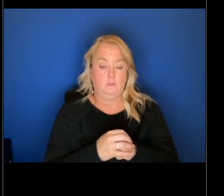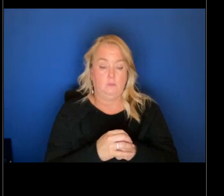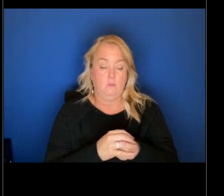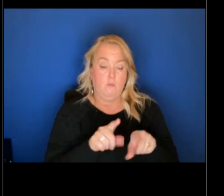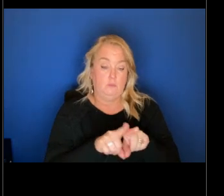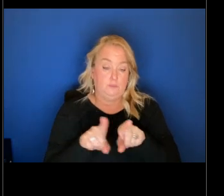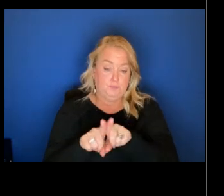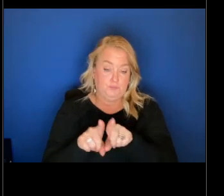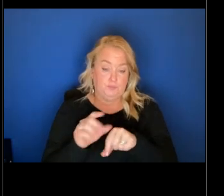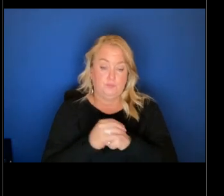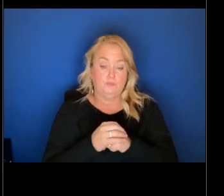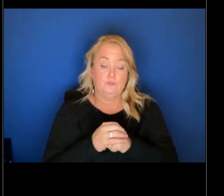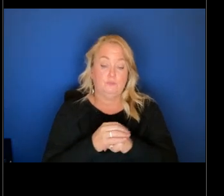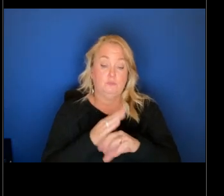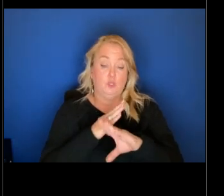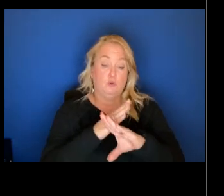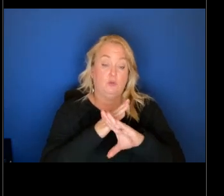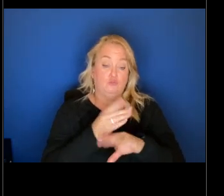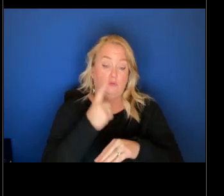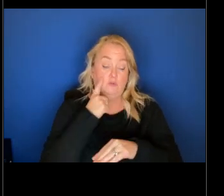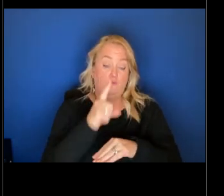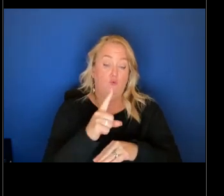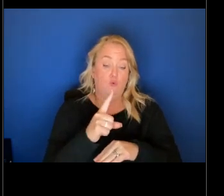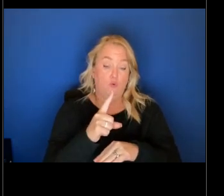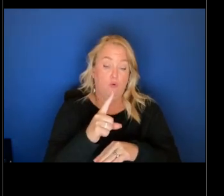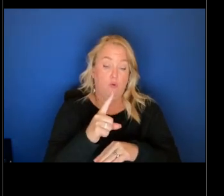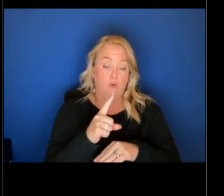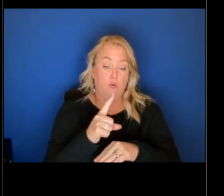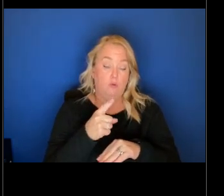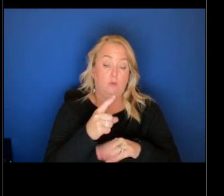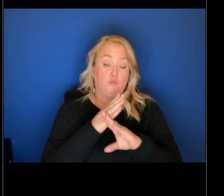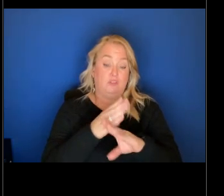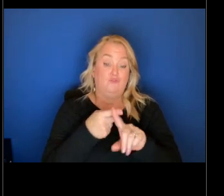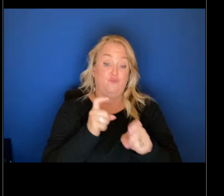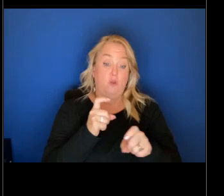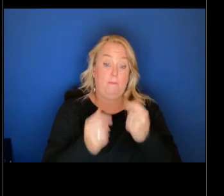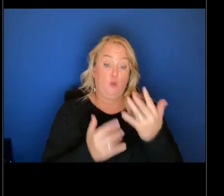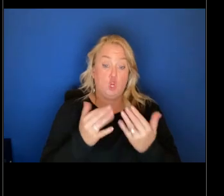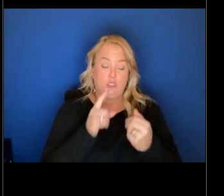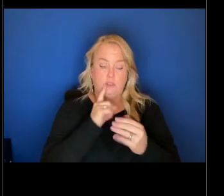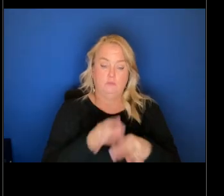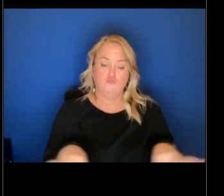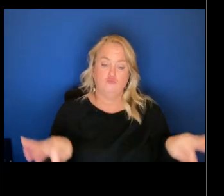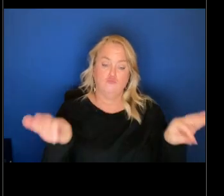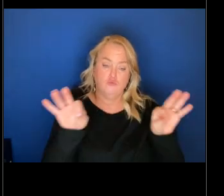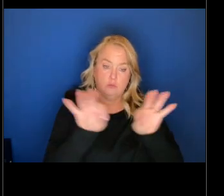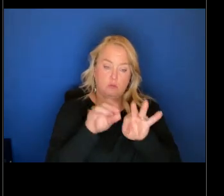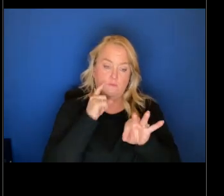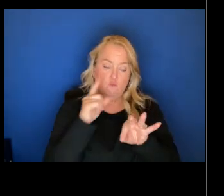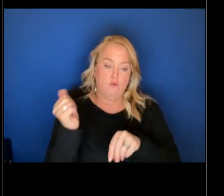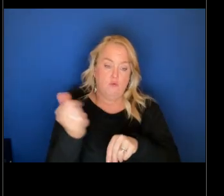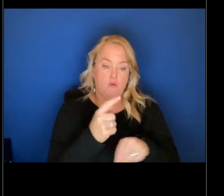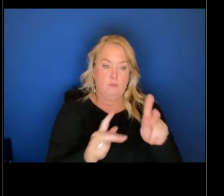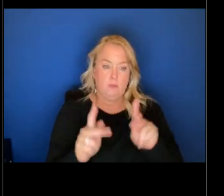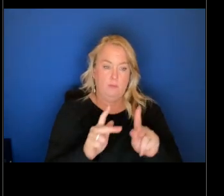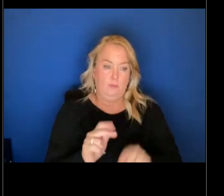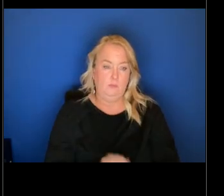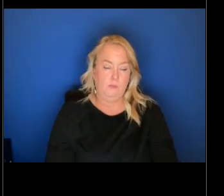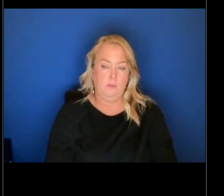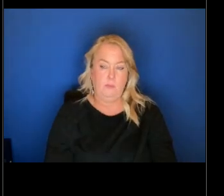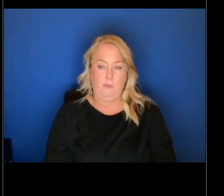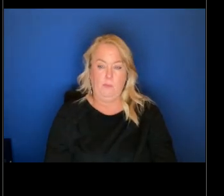In addition, the need for protection from burns is an important safety consideration for all